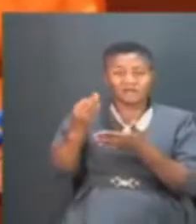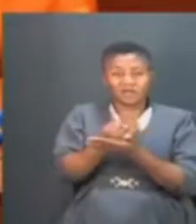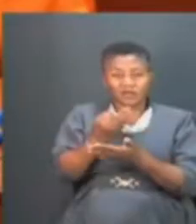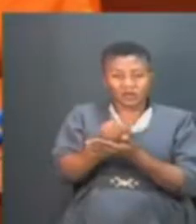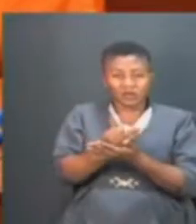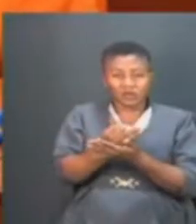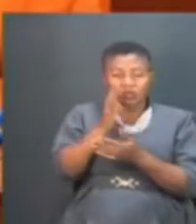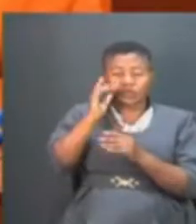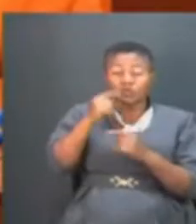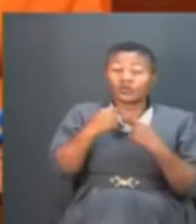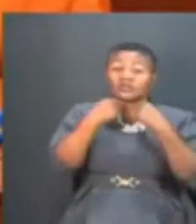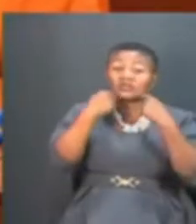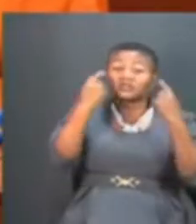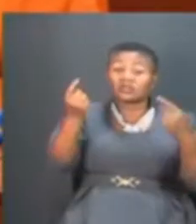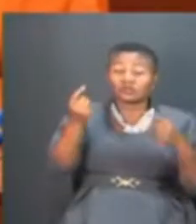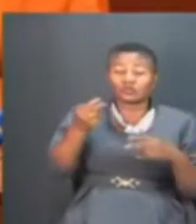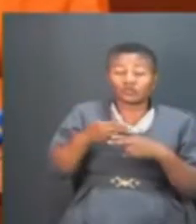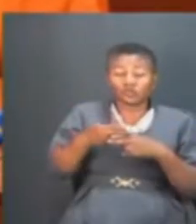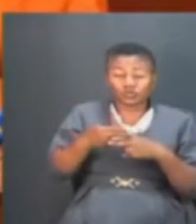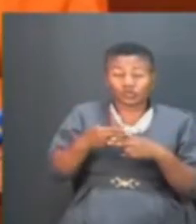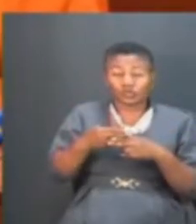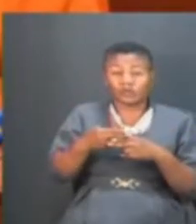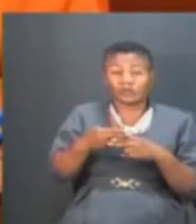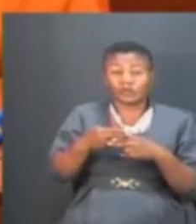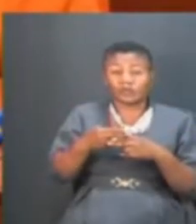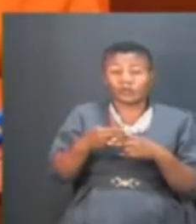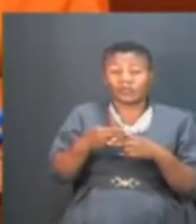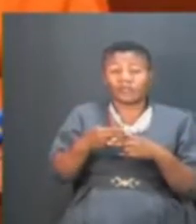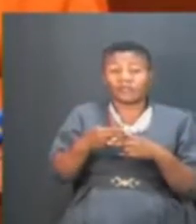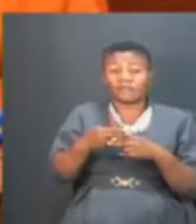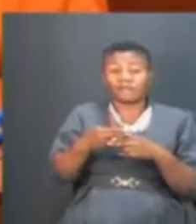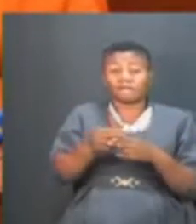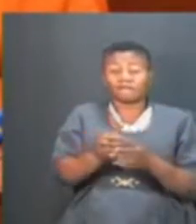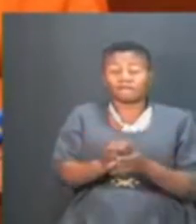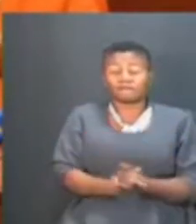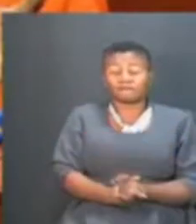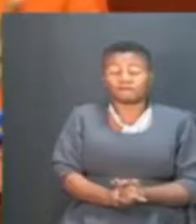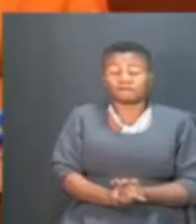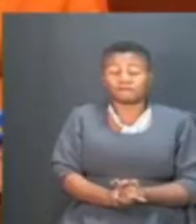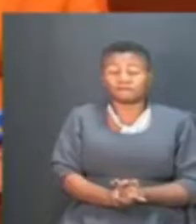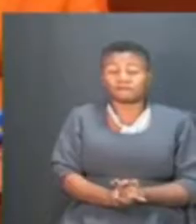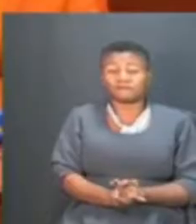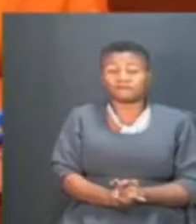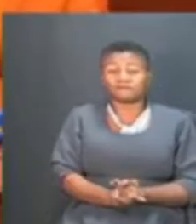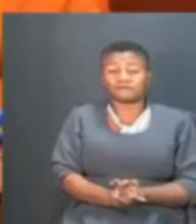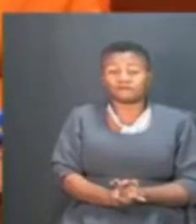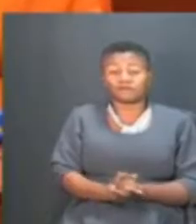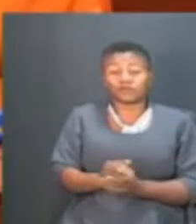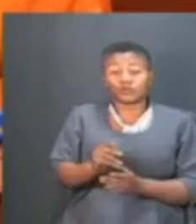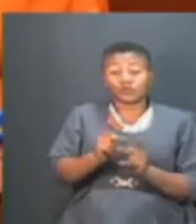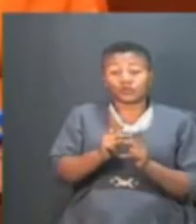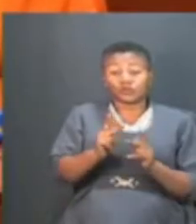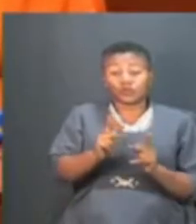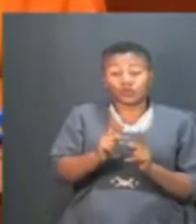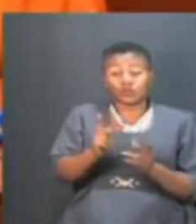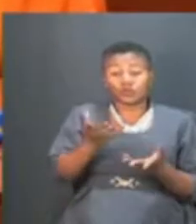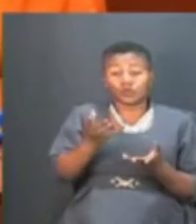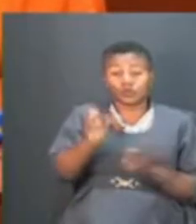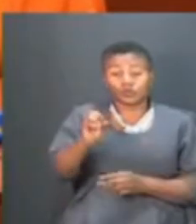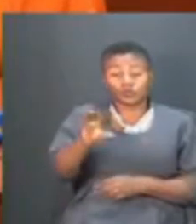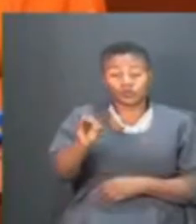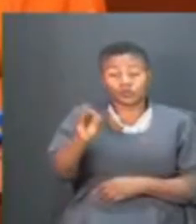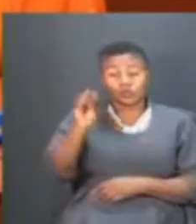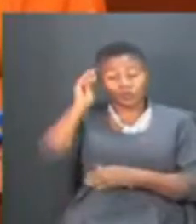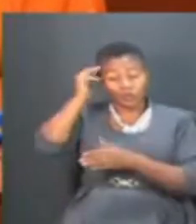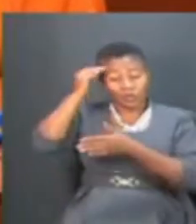shortly. So some communication will have to be prepared in that regard. And so the Minister in charge of government communication